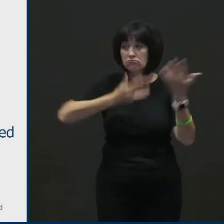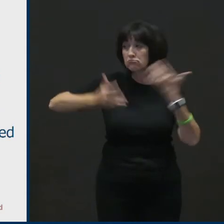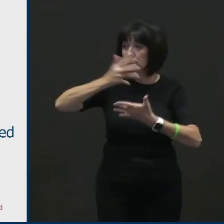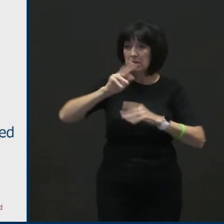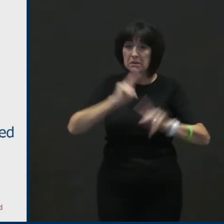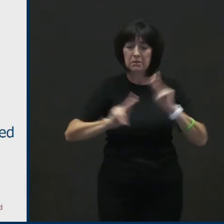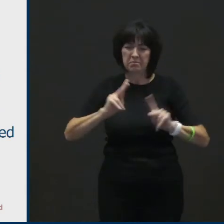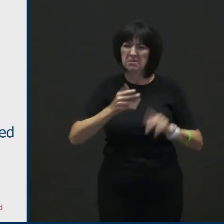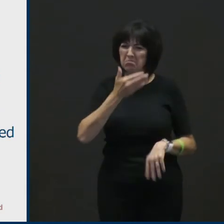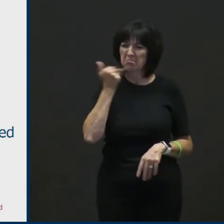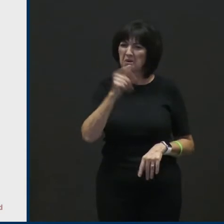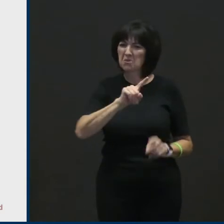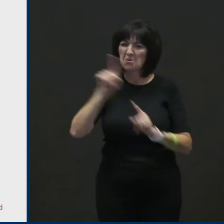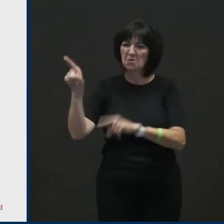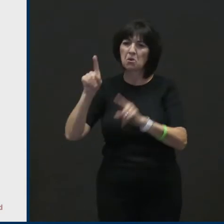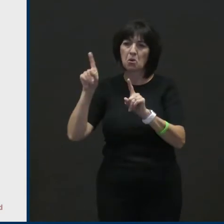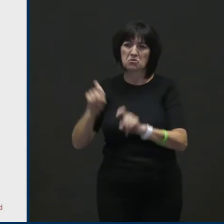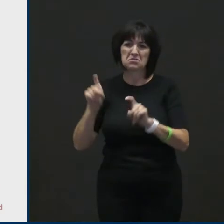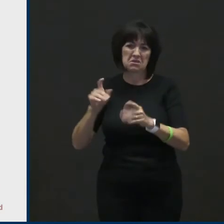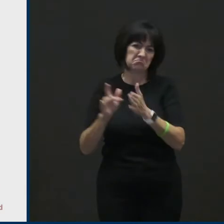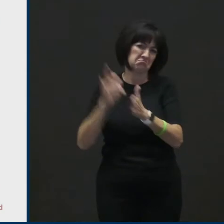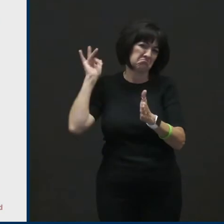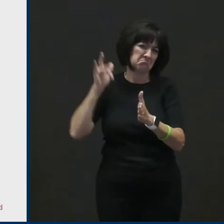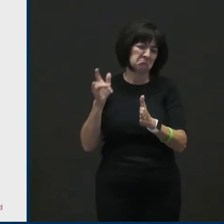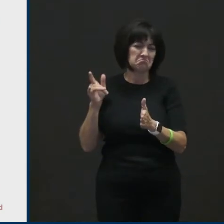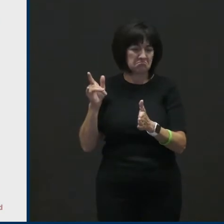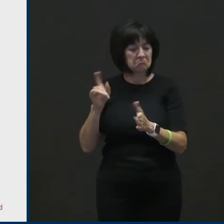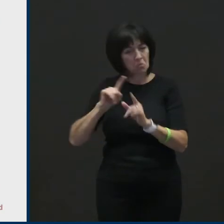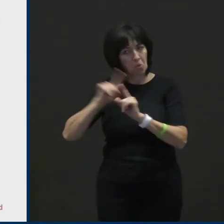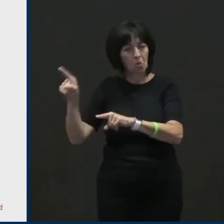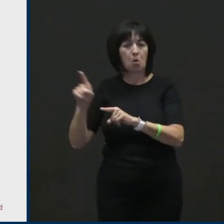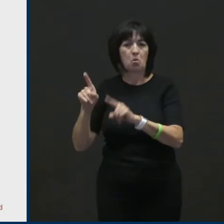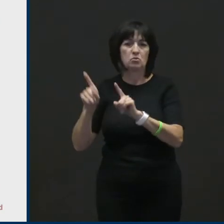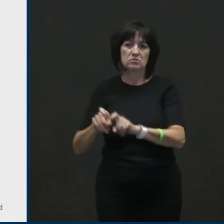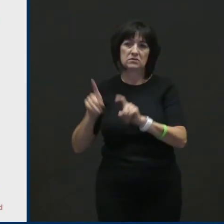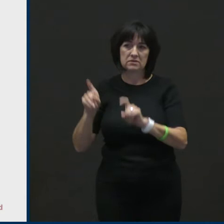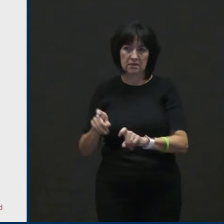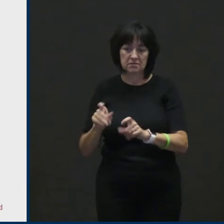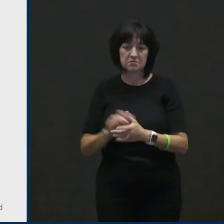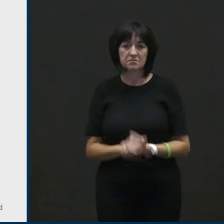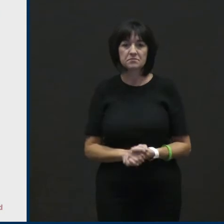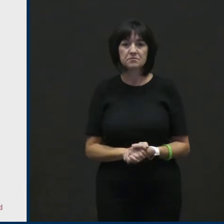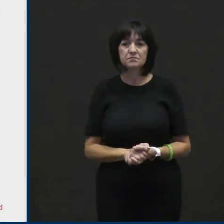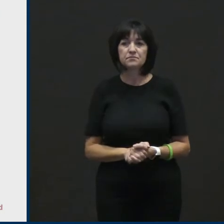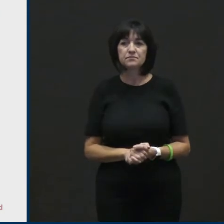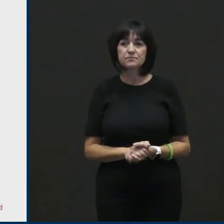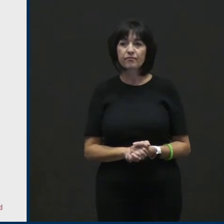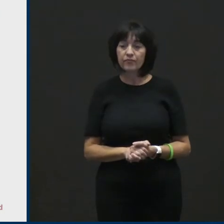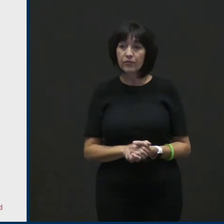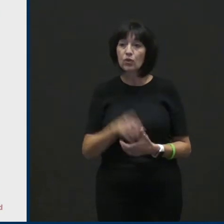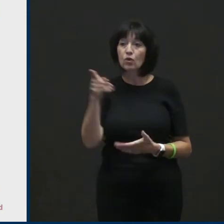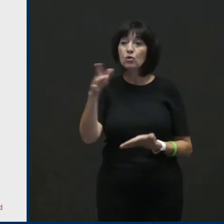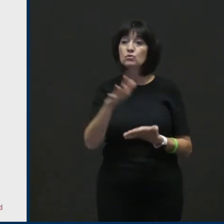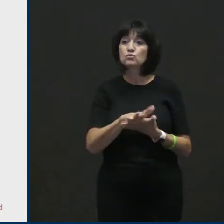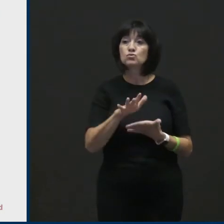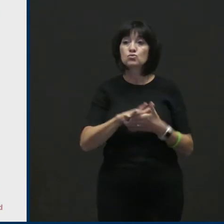available across the state. Back to school testing, I just covered this a little bit earlier with the